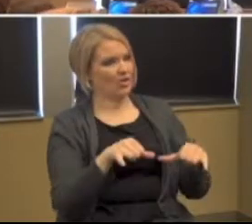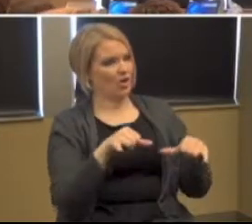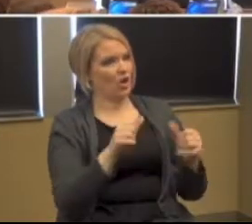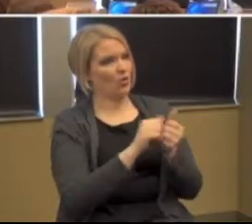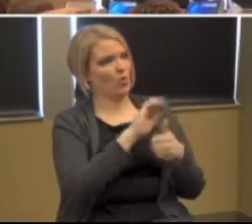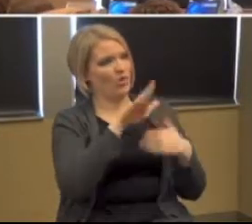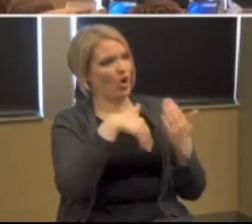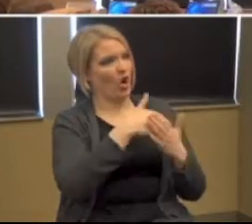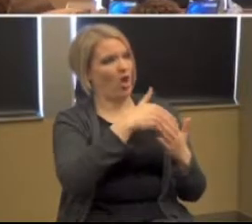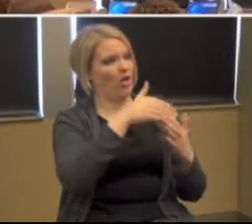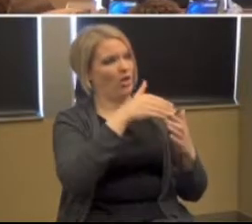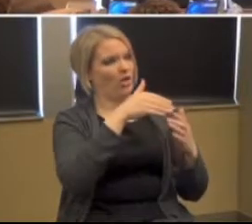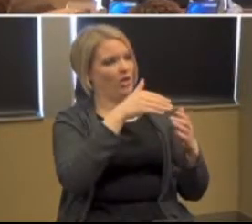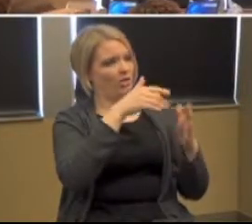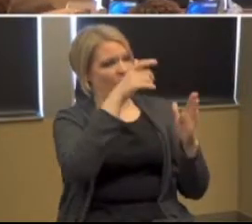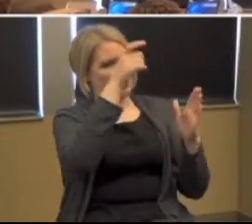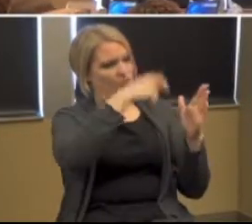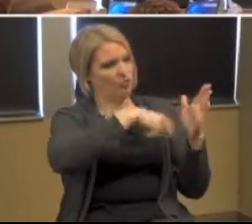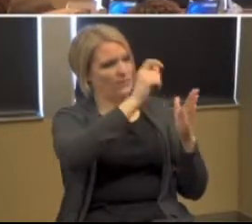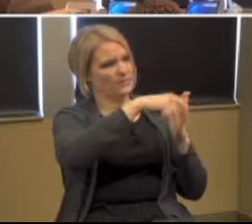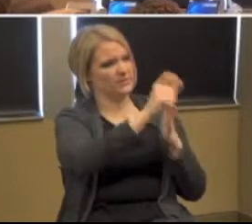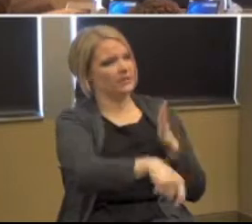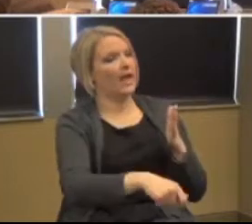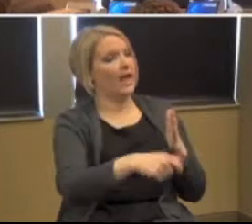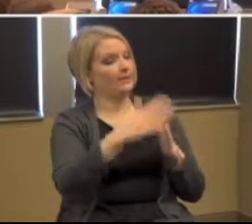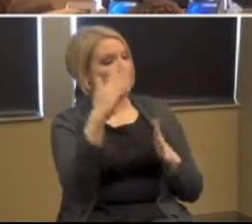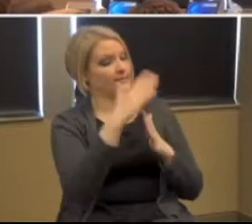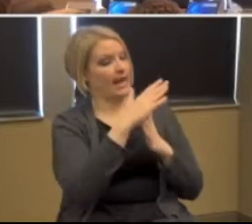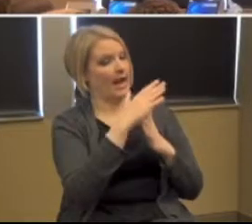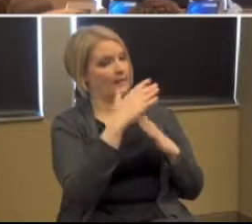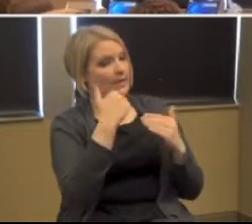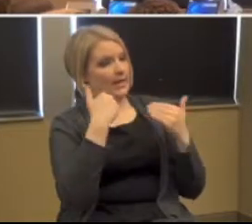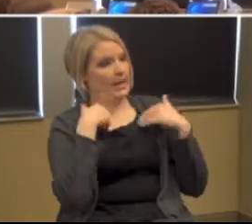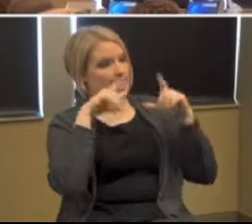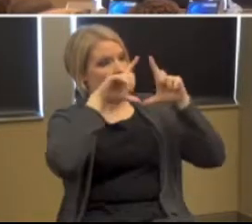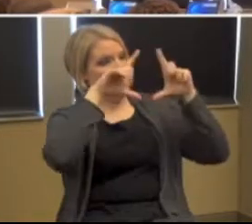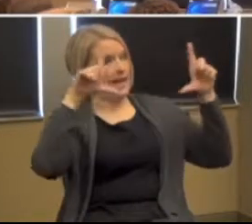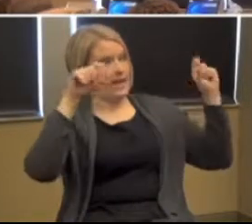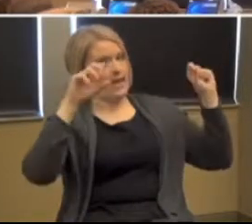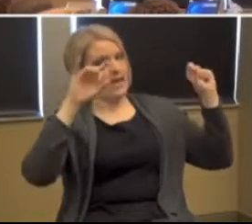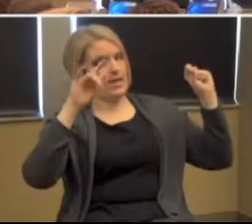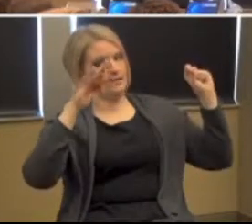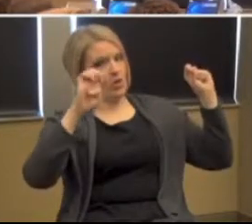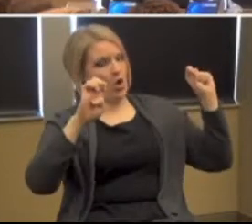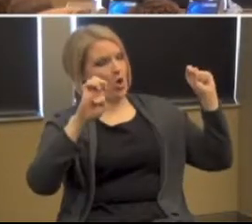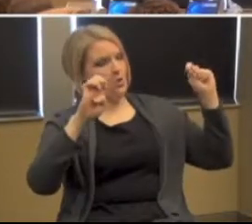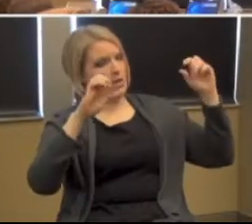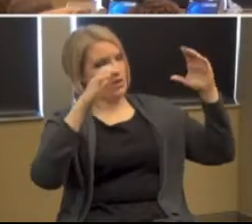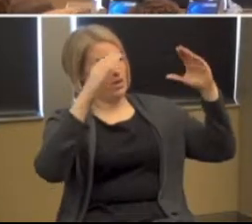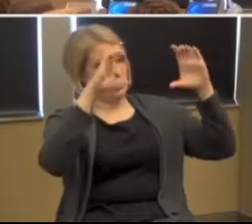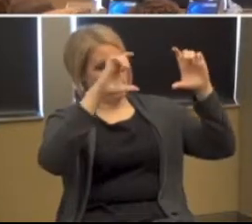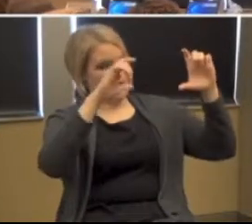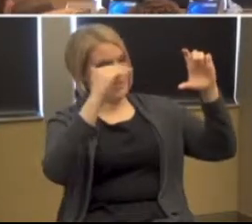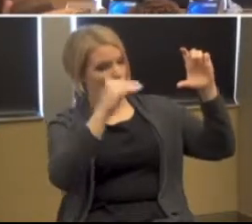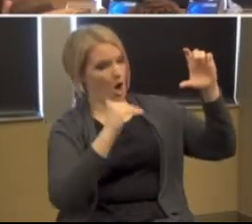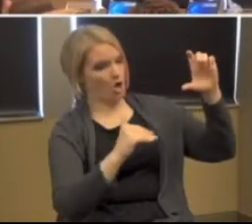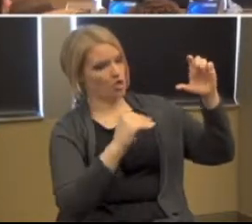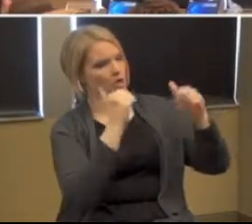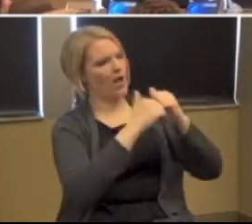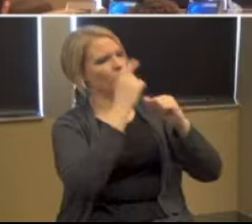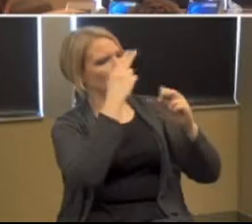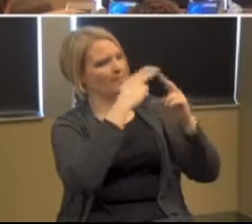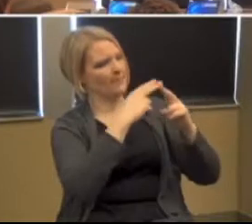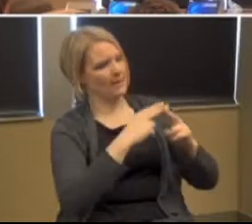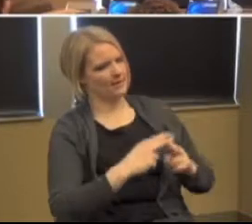all the strips. So what we used to do is at the top there was an envelope that was underneath everyone's name. And so I would